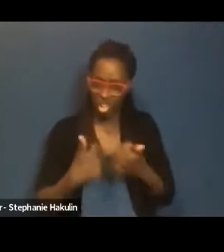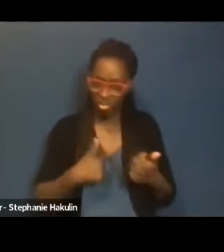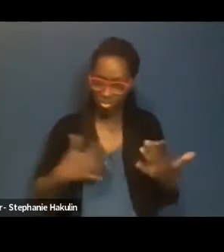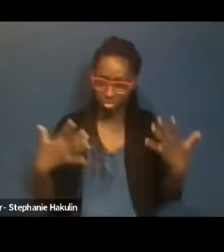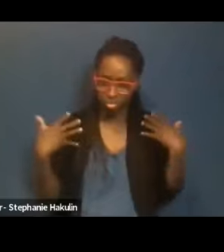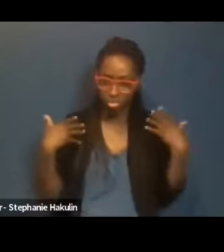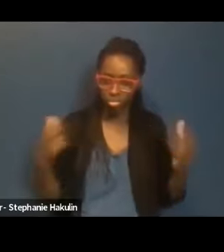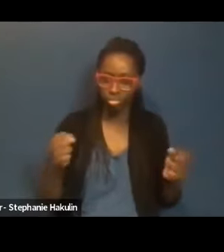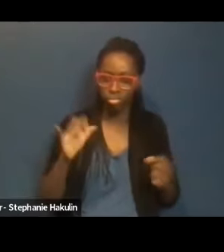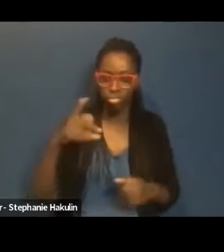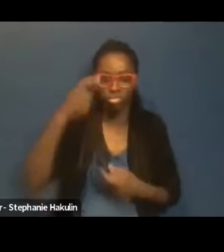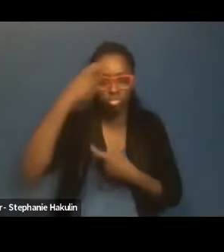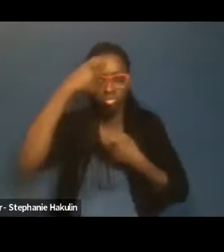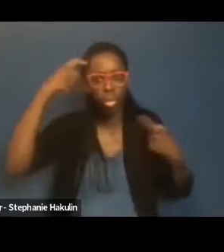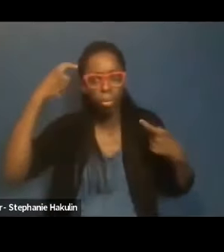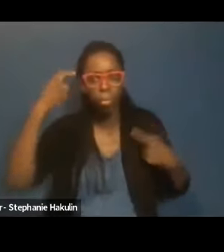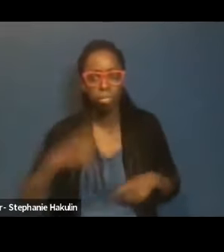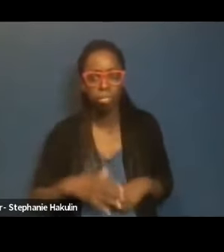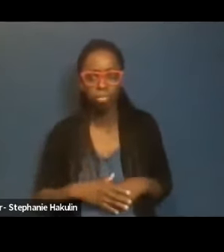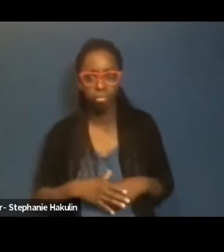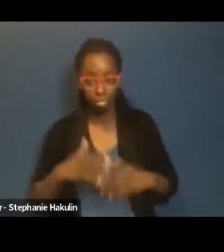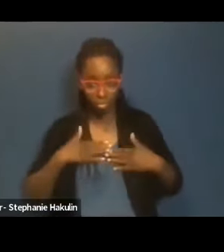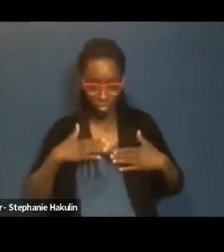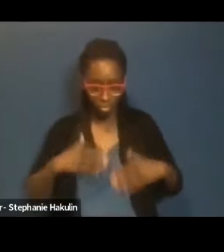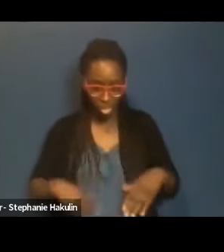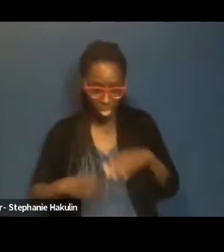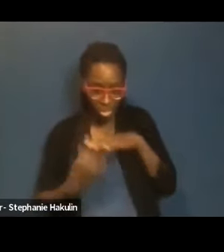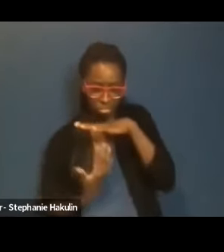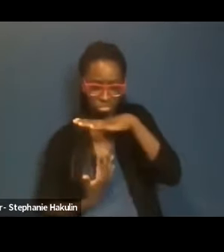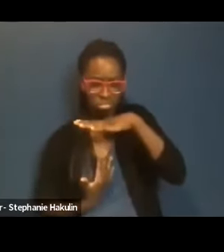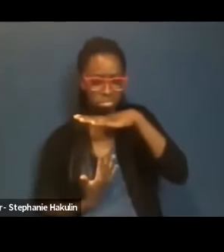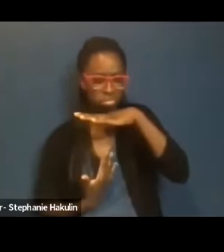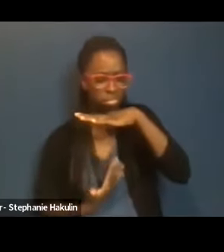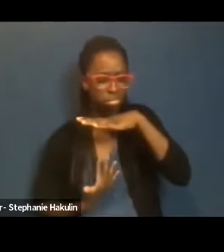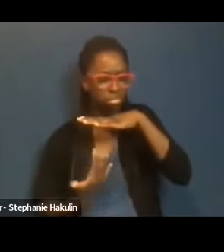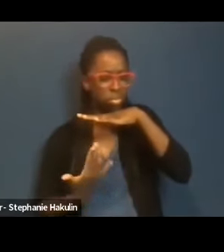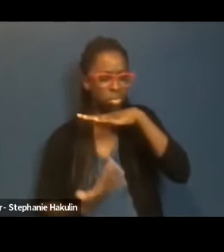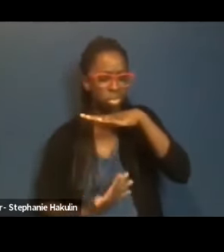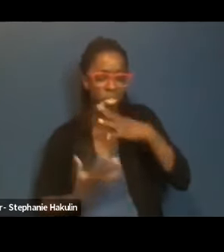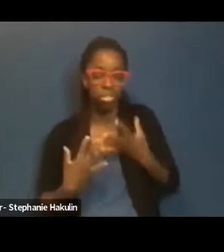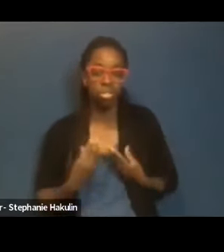burning hot within, my beauty dripping from the scars.